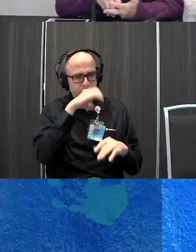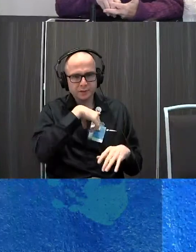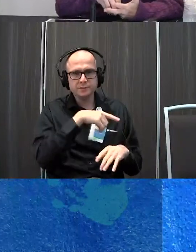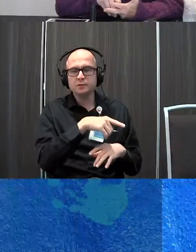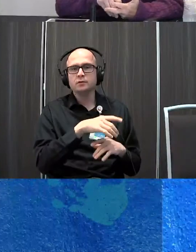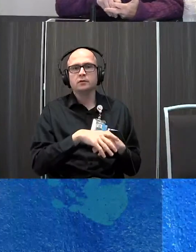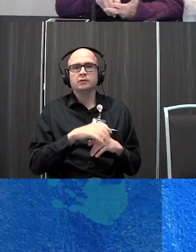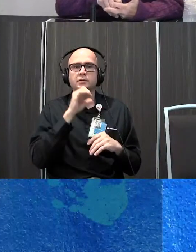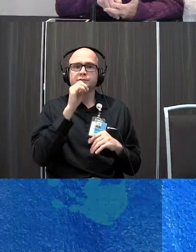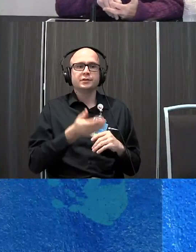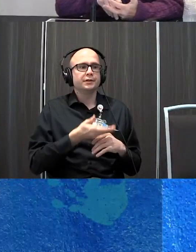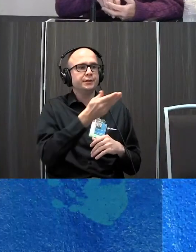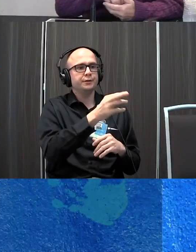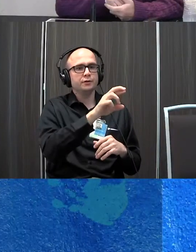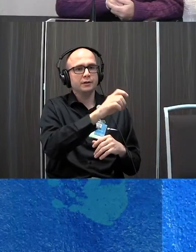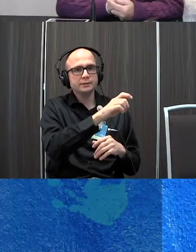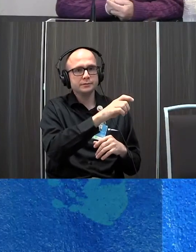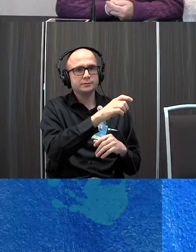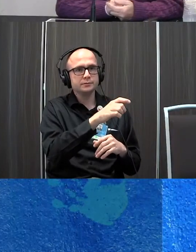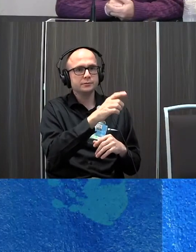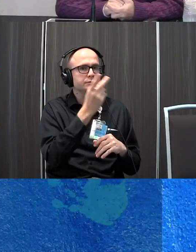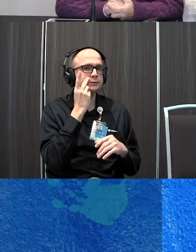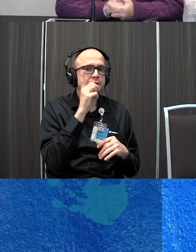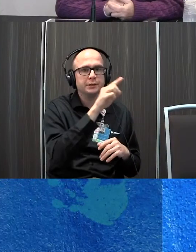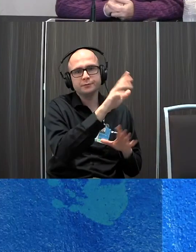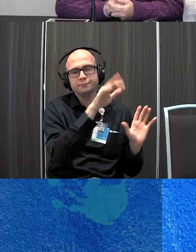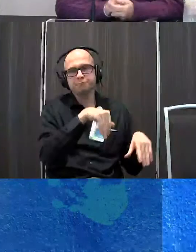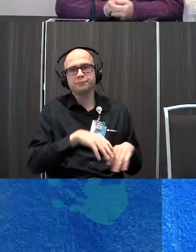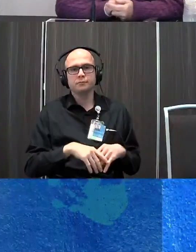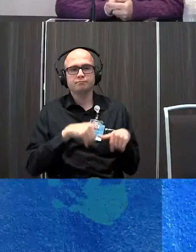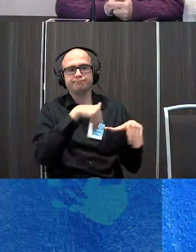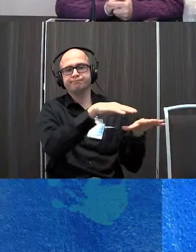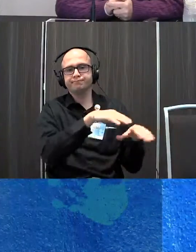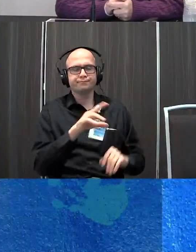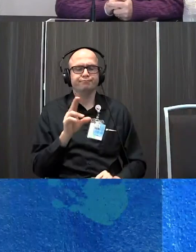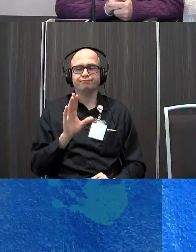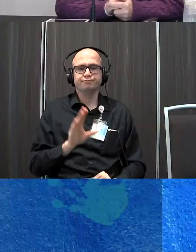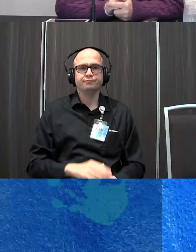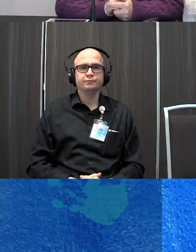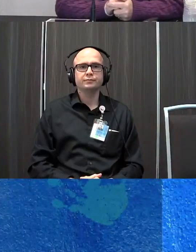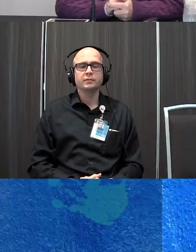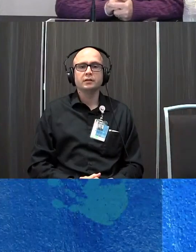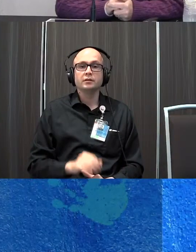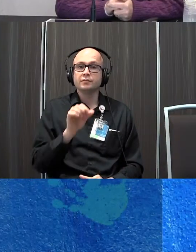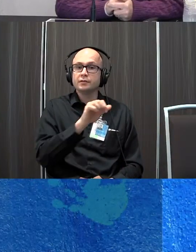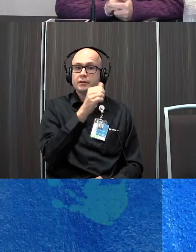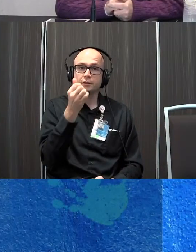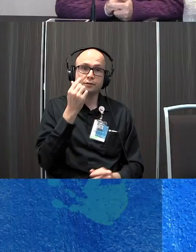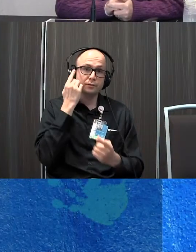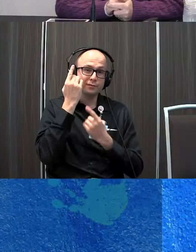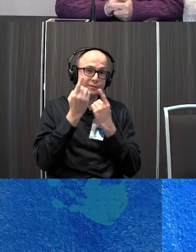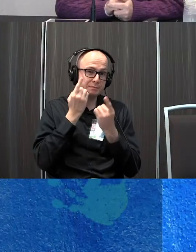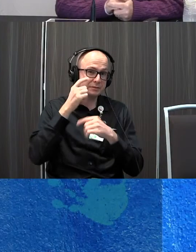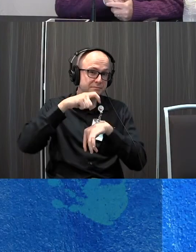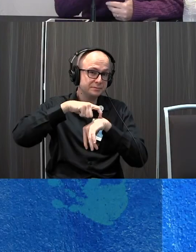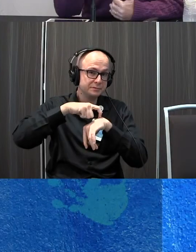it's not like here's your script, come back a long time from now. And then the other piece is to really think about are there times